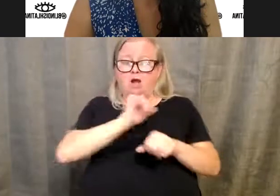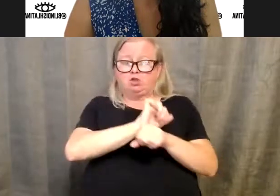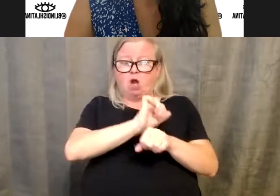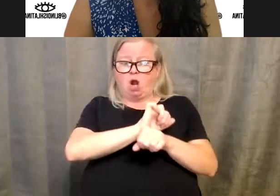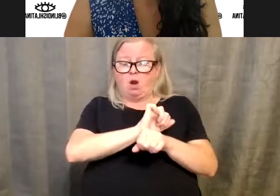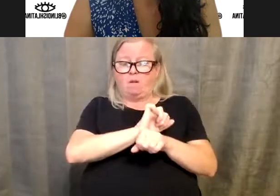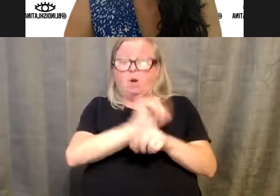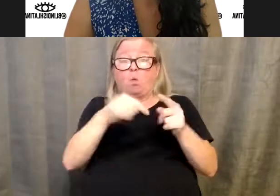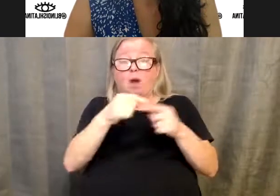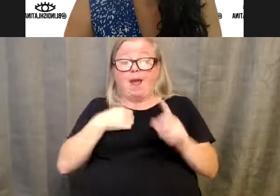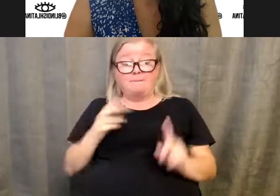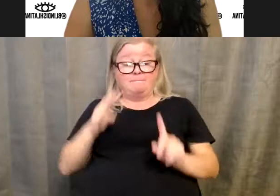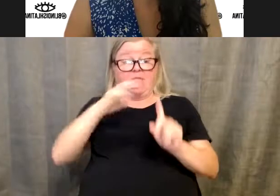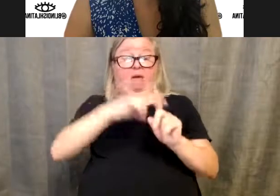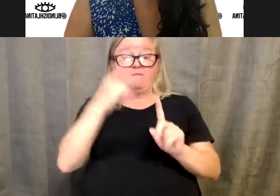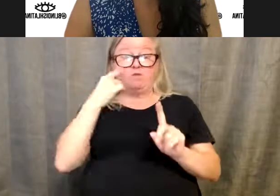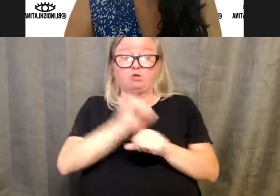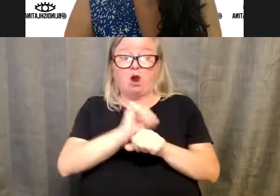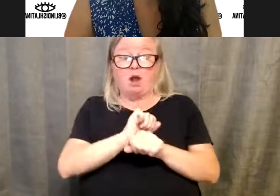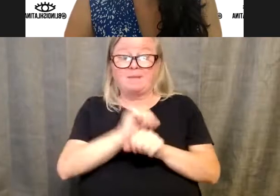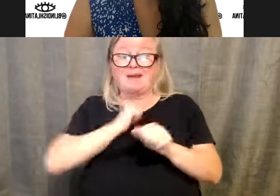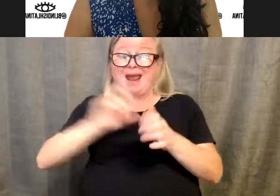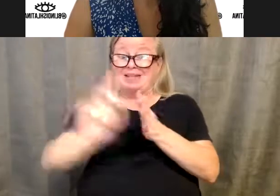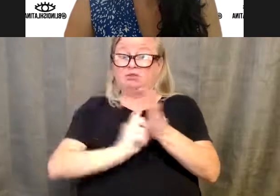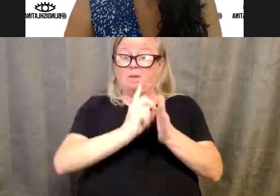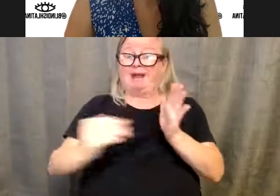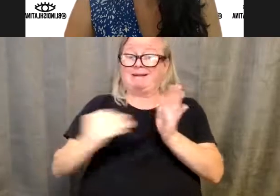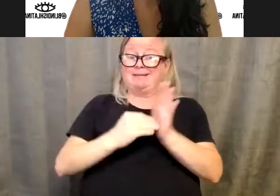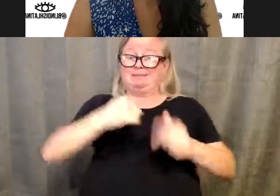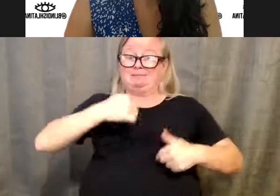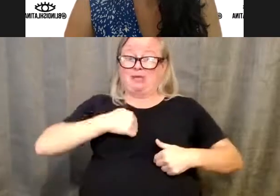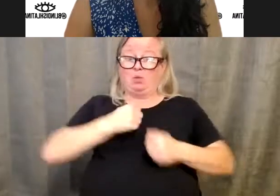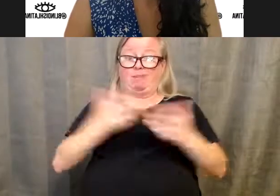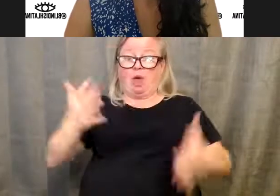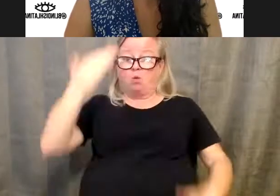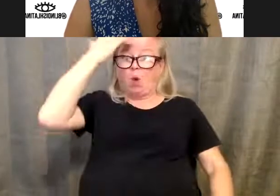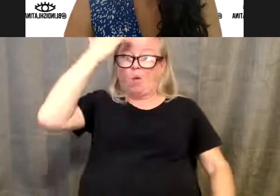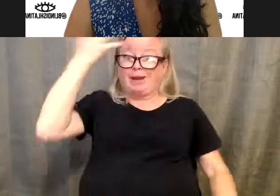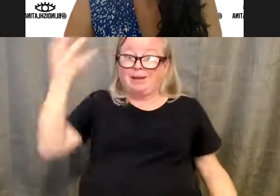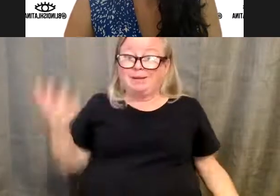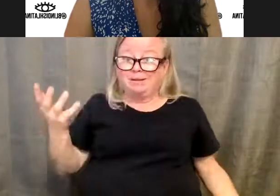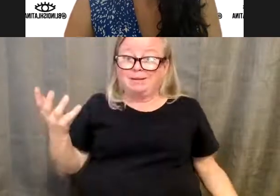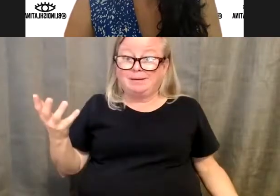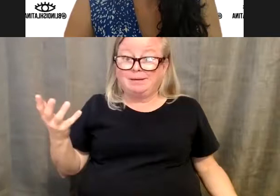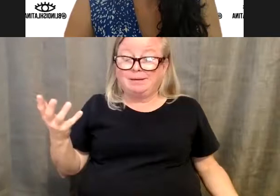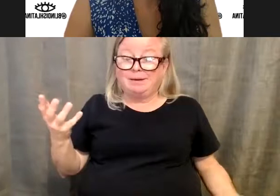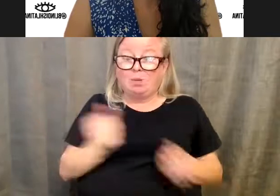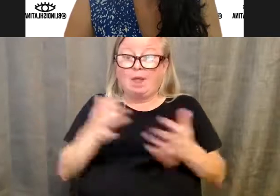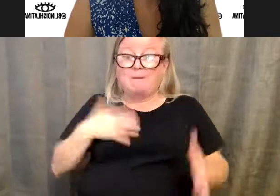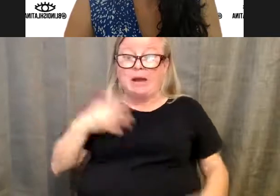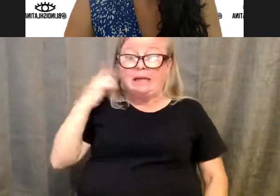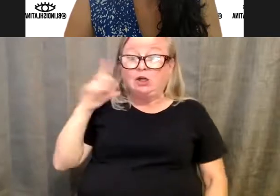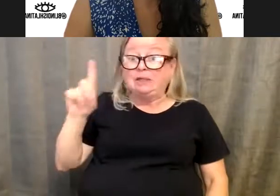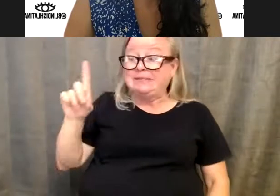I'm applying for a job, I could be discriminated against without even knowing about it and without my hearing disability having anything to